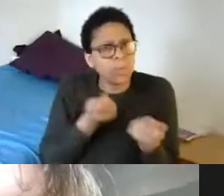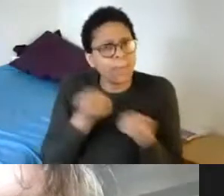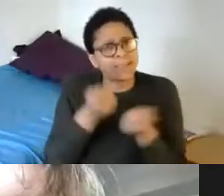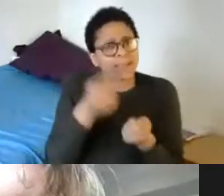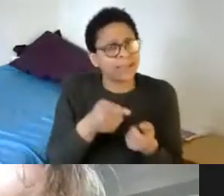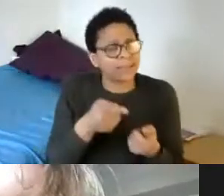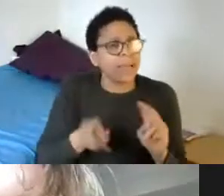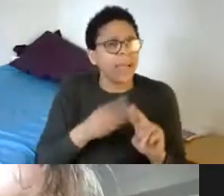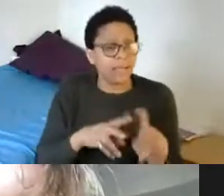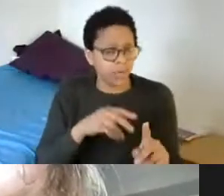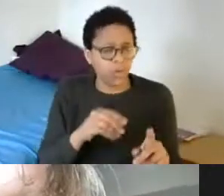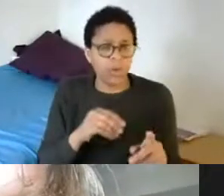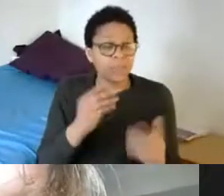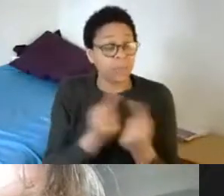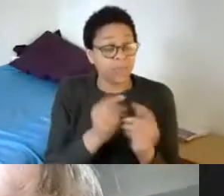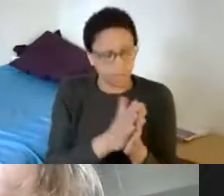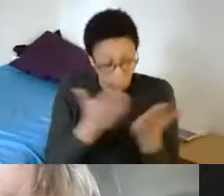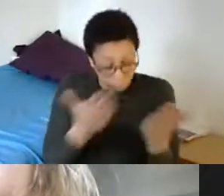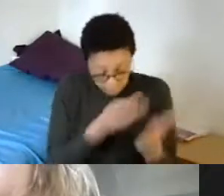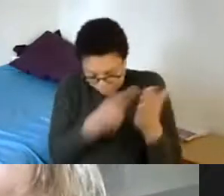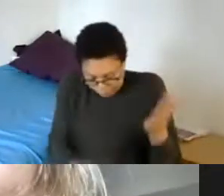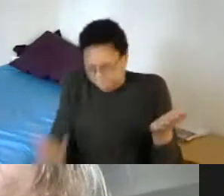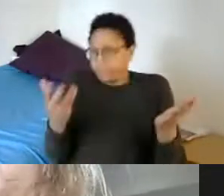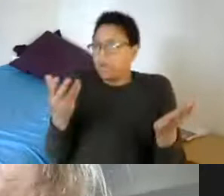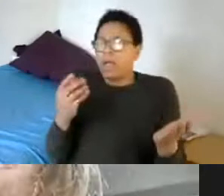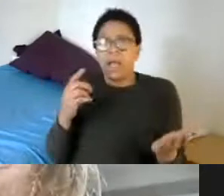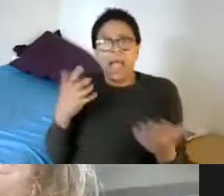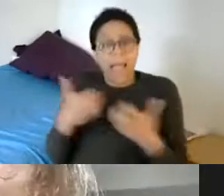where you can sort of like cross